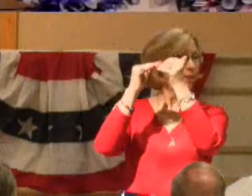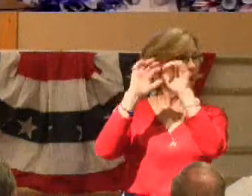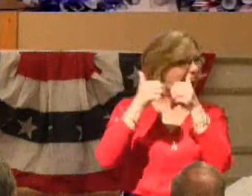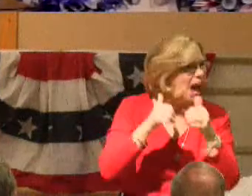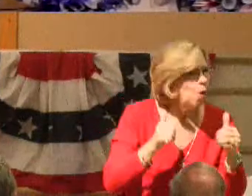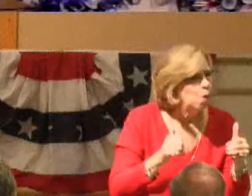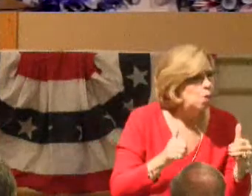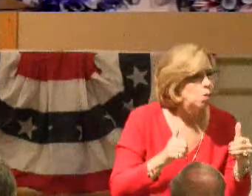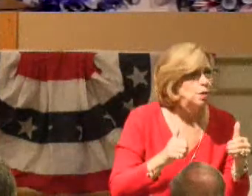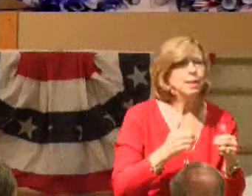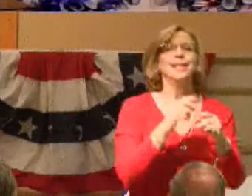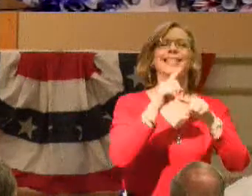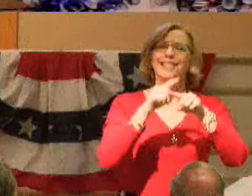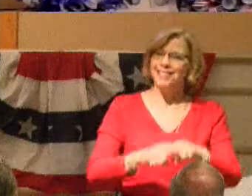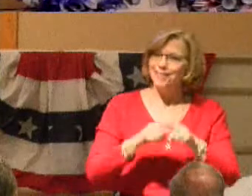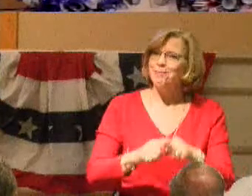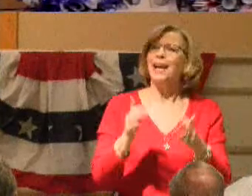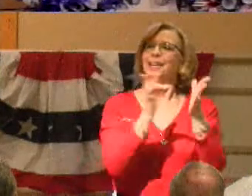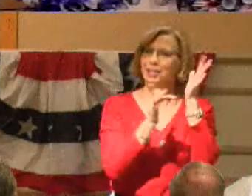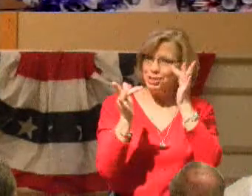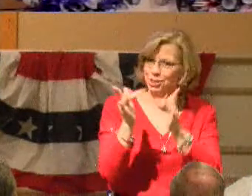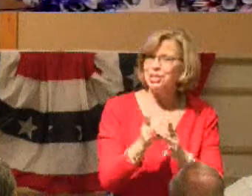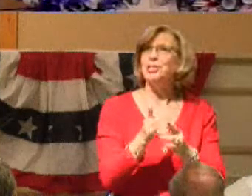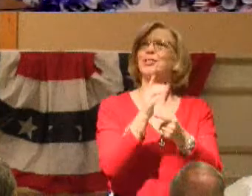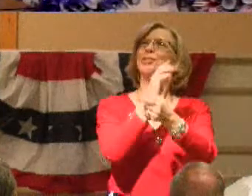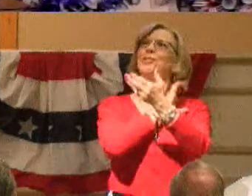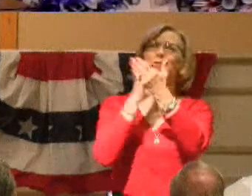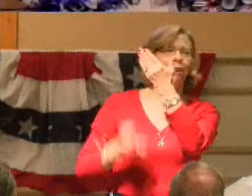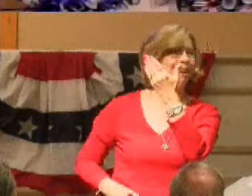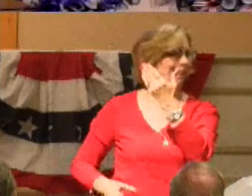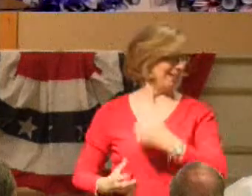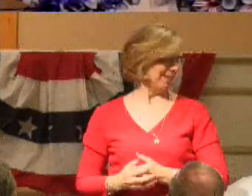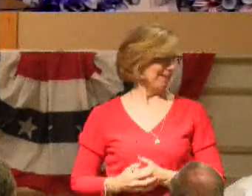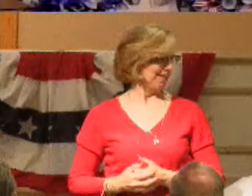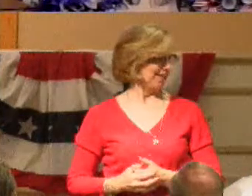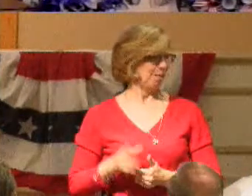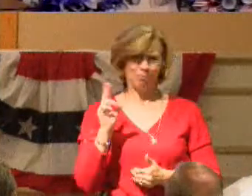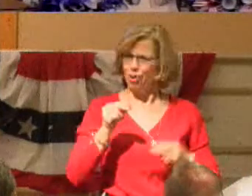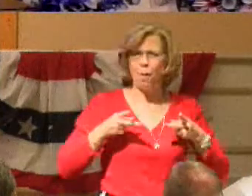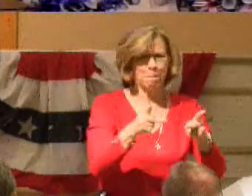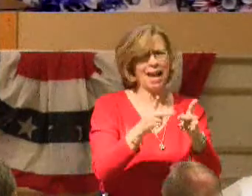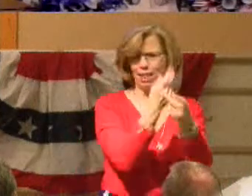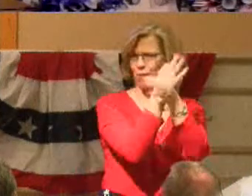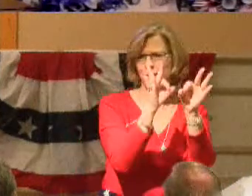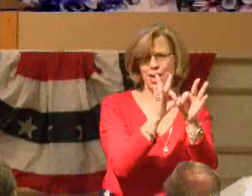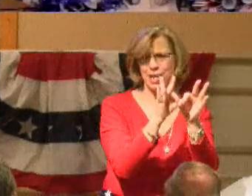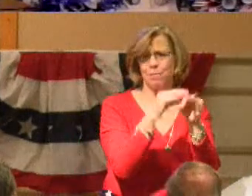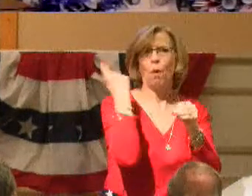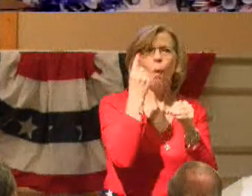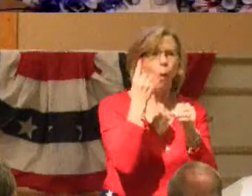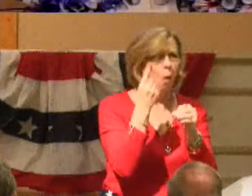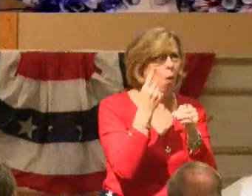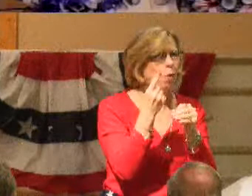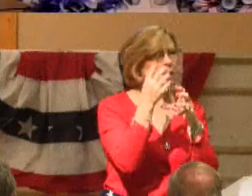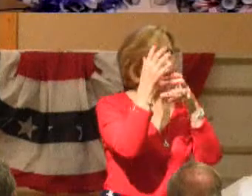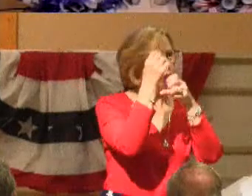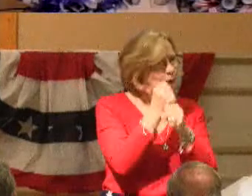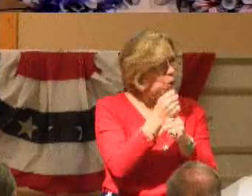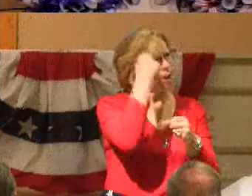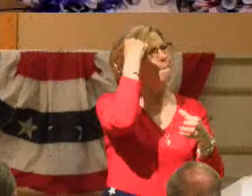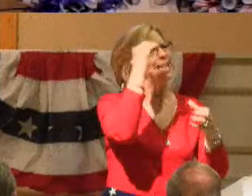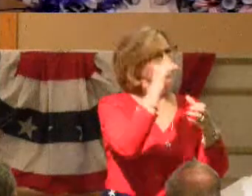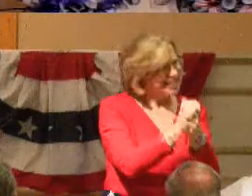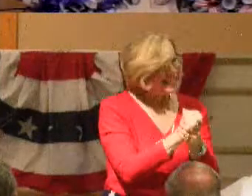Jesus Christ. The truth is, there is no other path of freedom. We have to hold into this. Any other